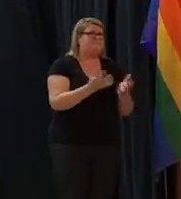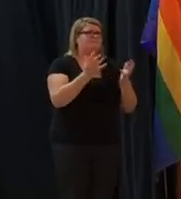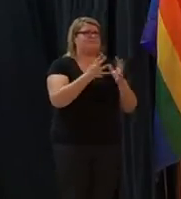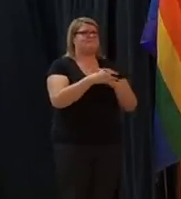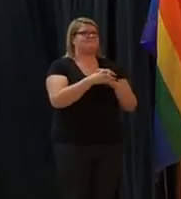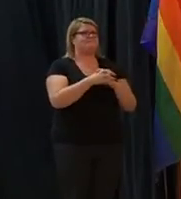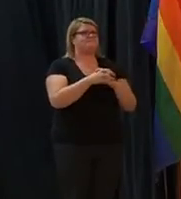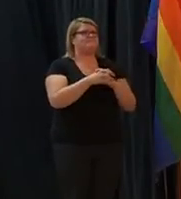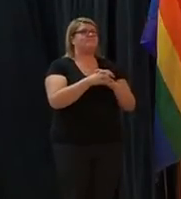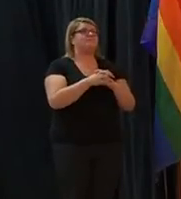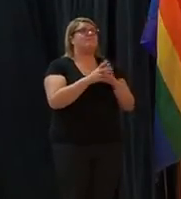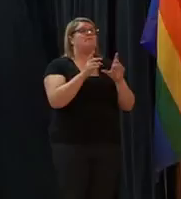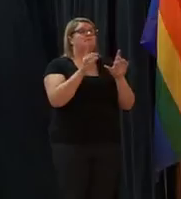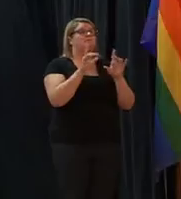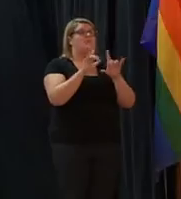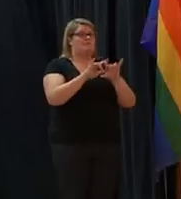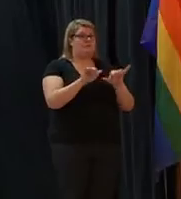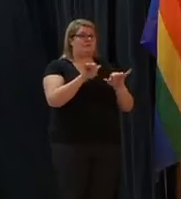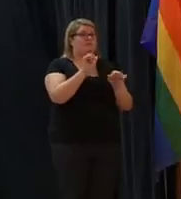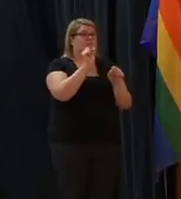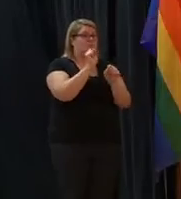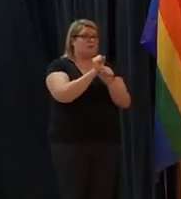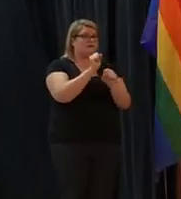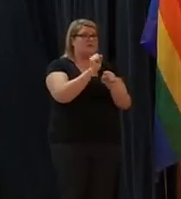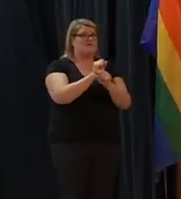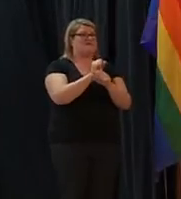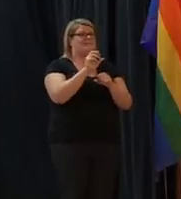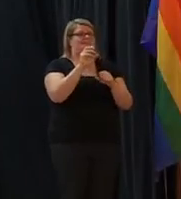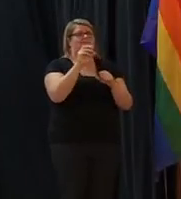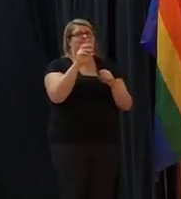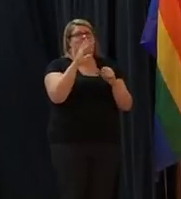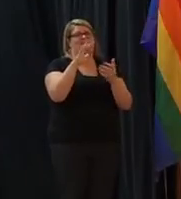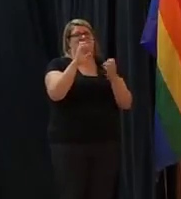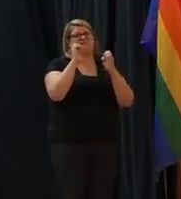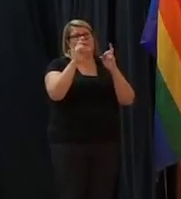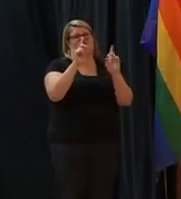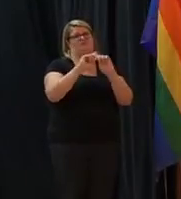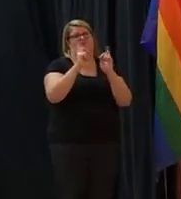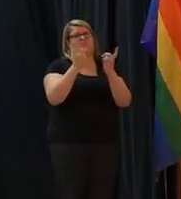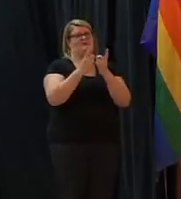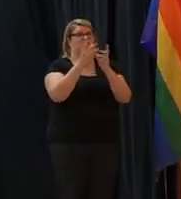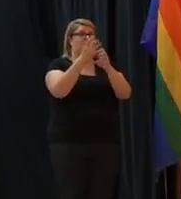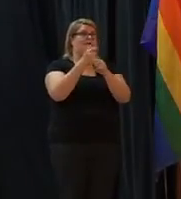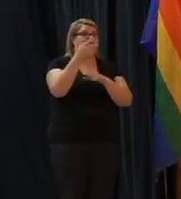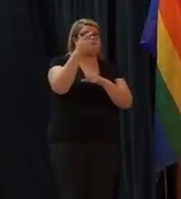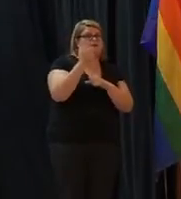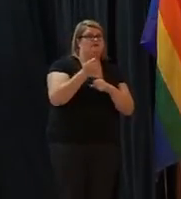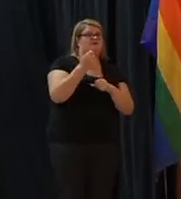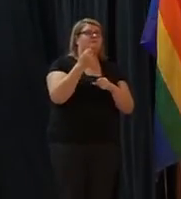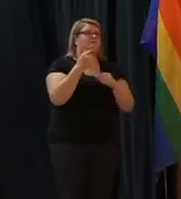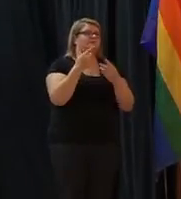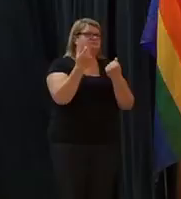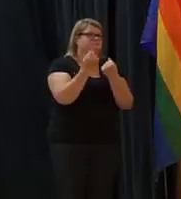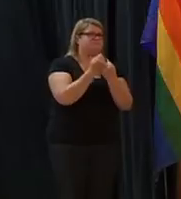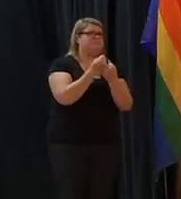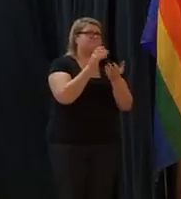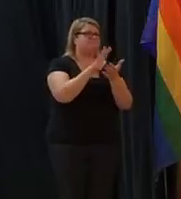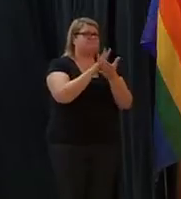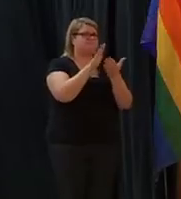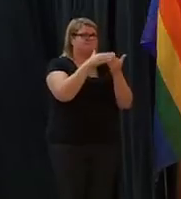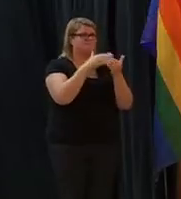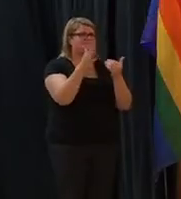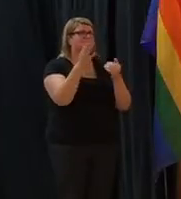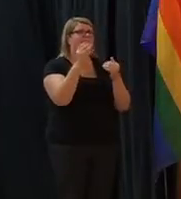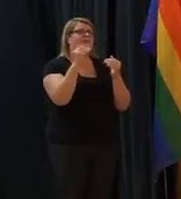We're working also with the Ministry of Education to get some scholarships for our people. Also, we work with